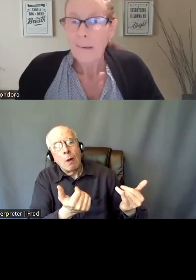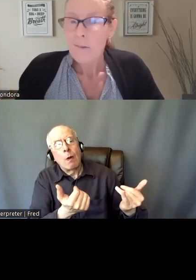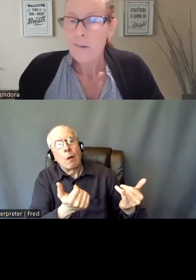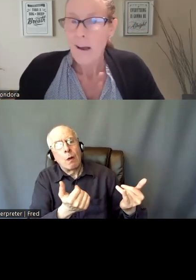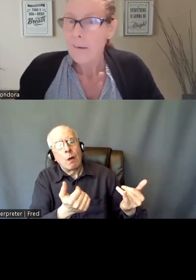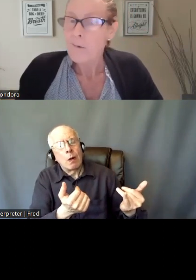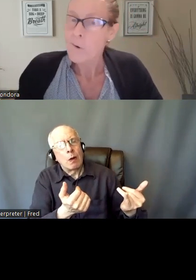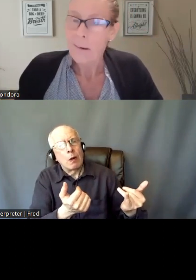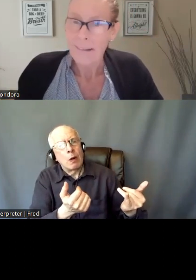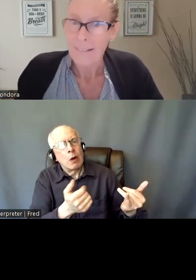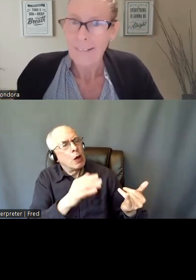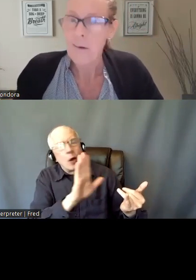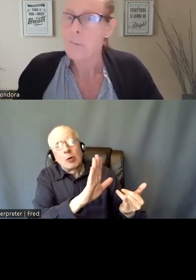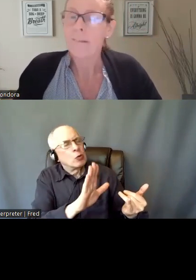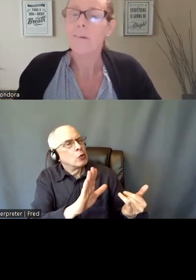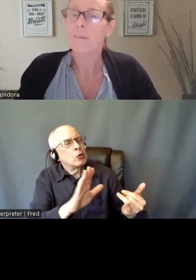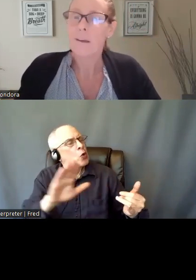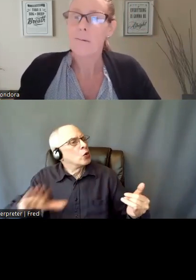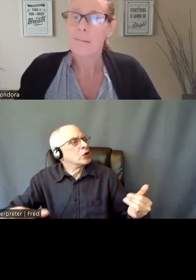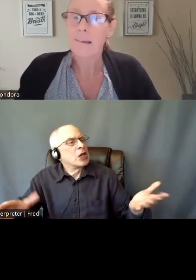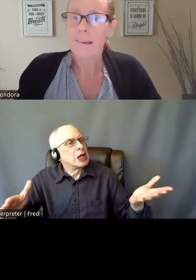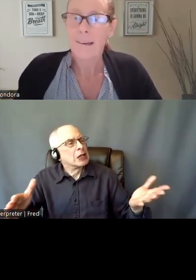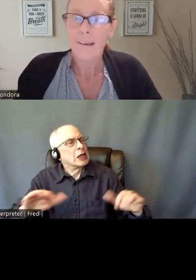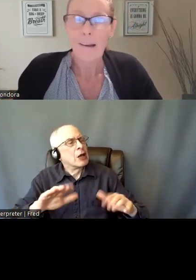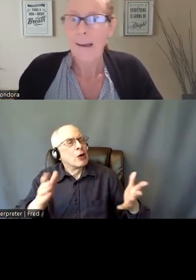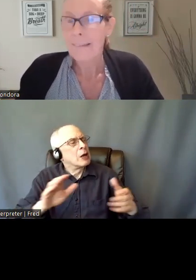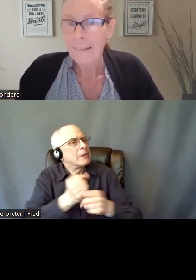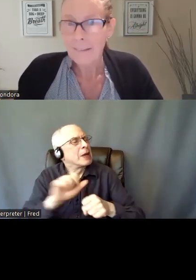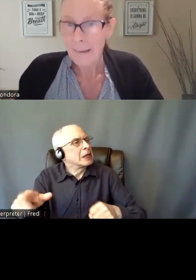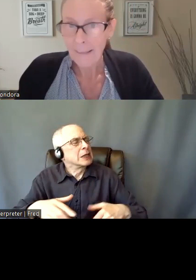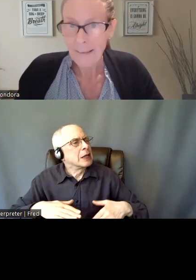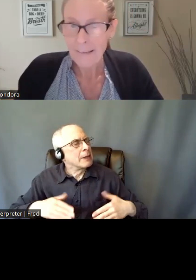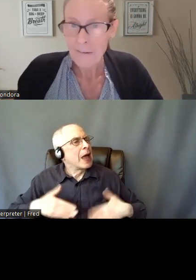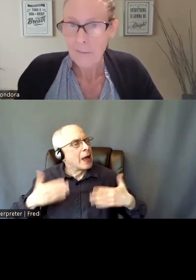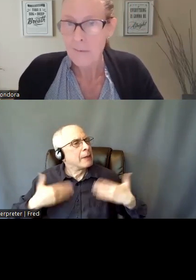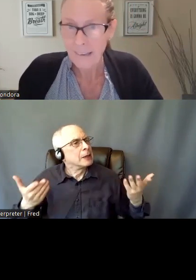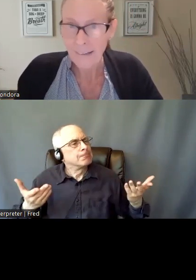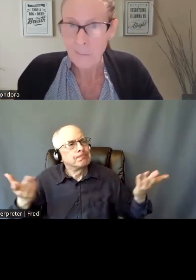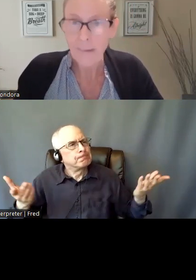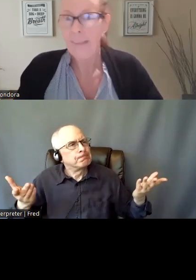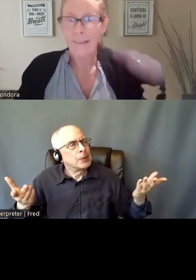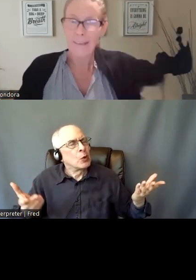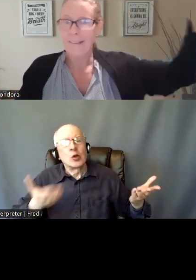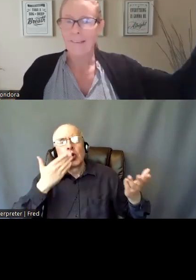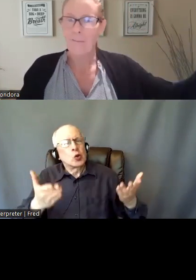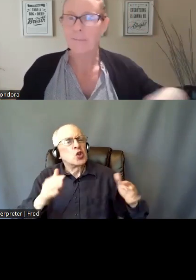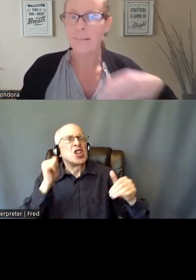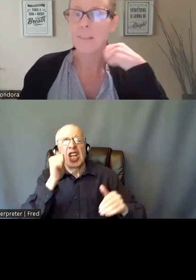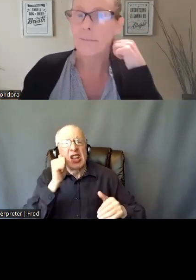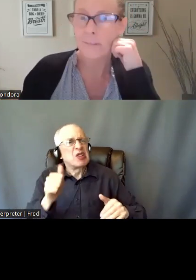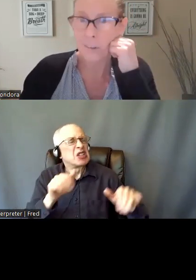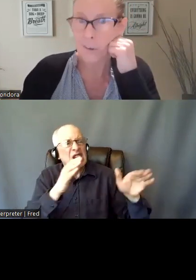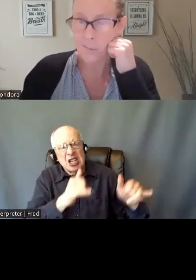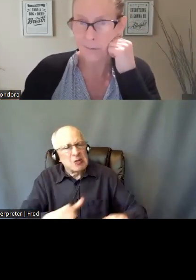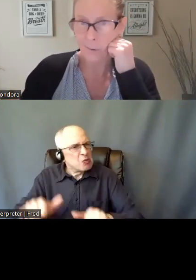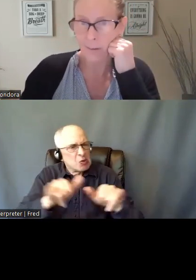what brings your child joy? What do you think would be an ideal daily routine? What did they,